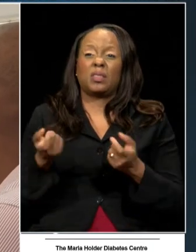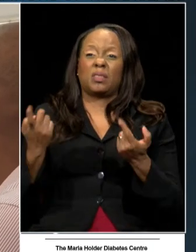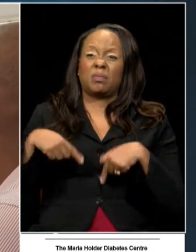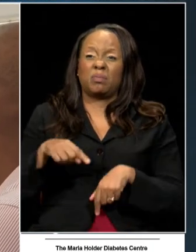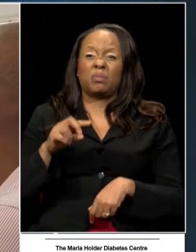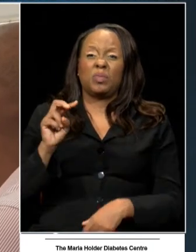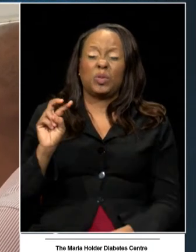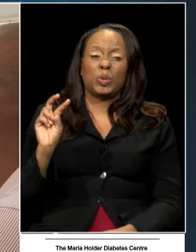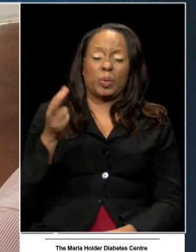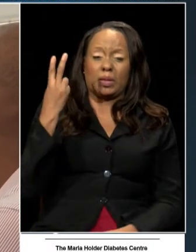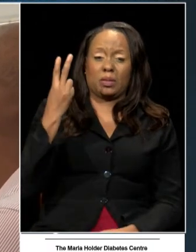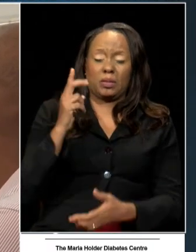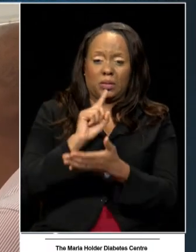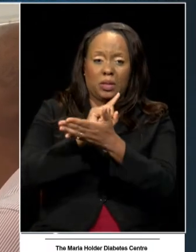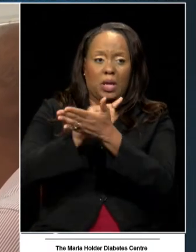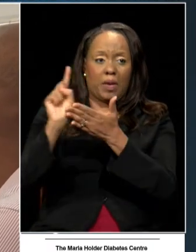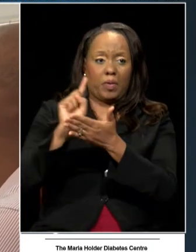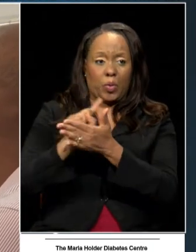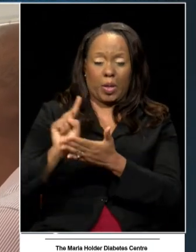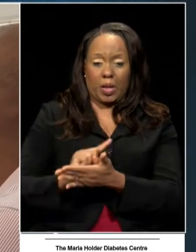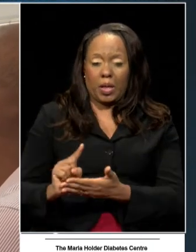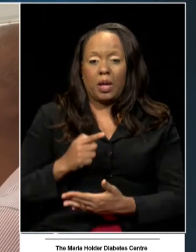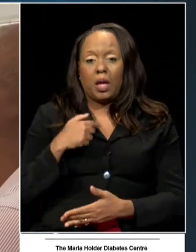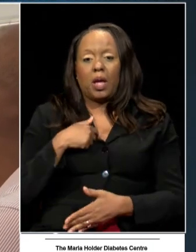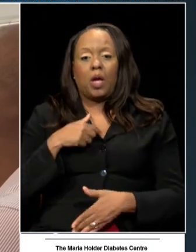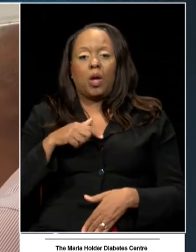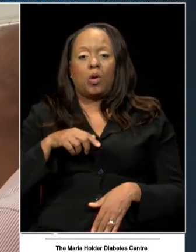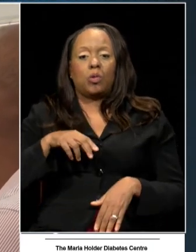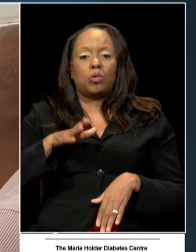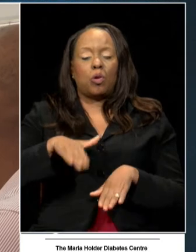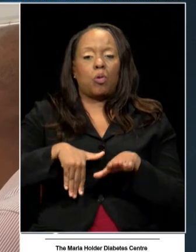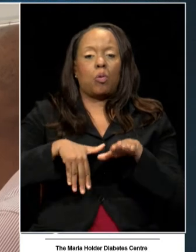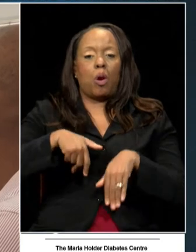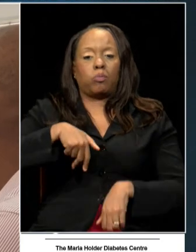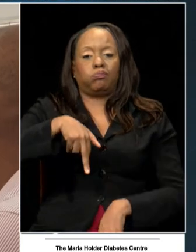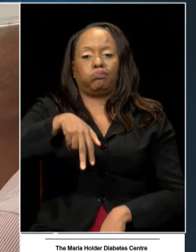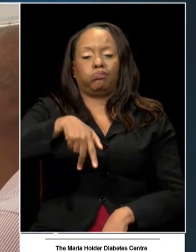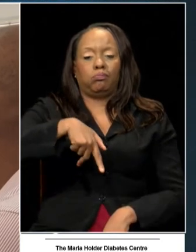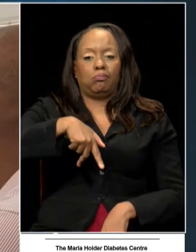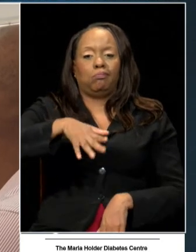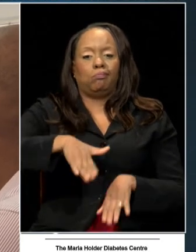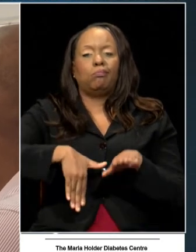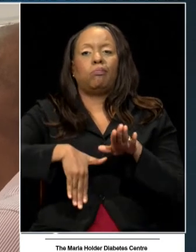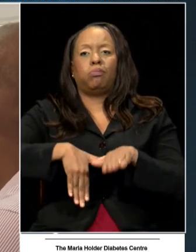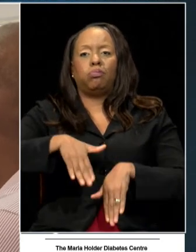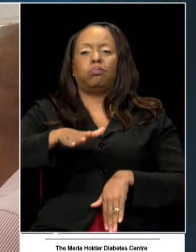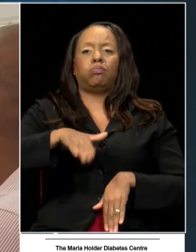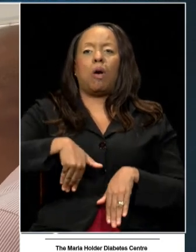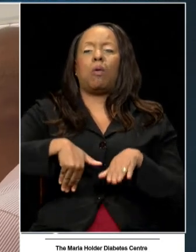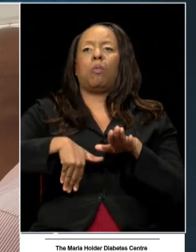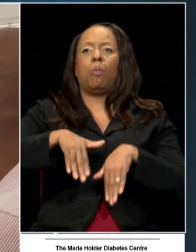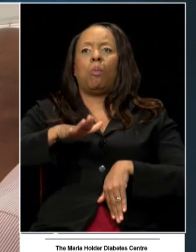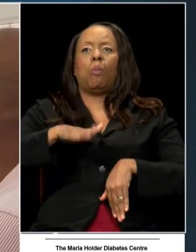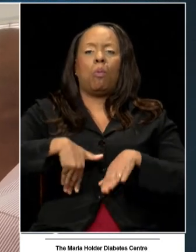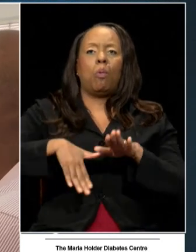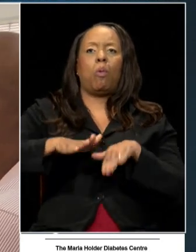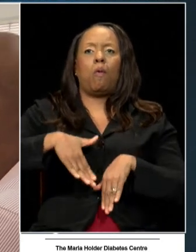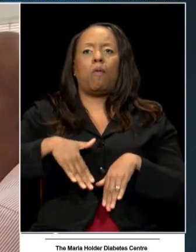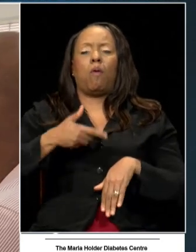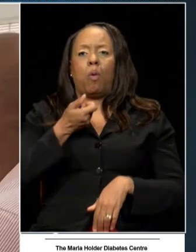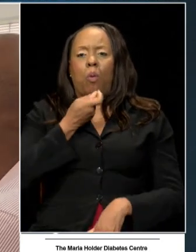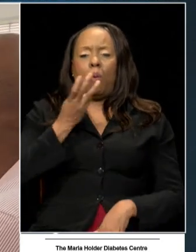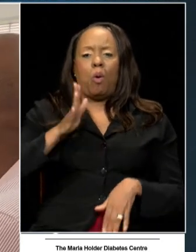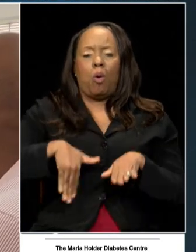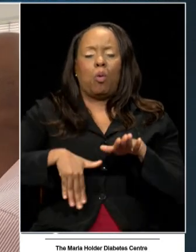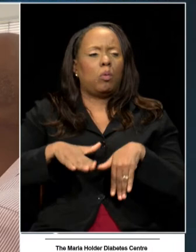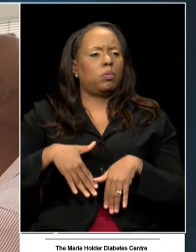I try to come twice a week, and I go on the treadmill, warm up first, and then anything else after that. You must warm up first. What else